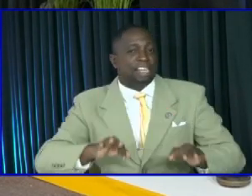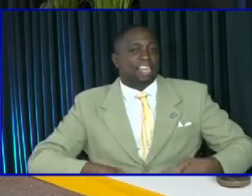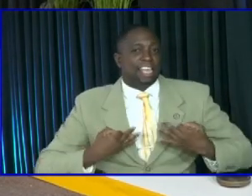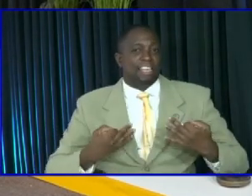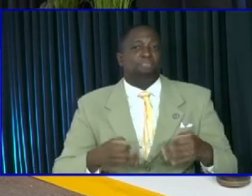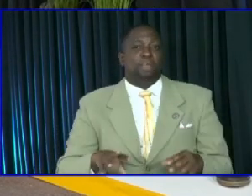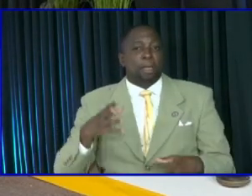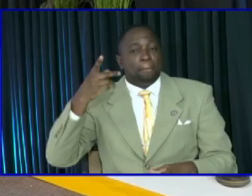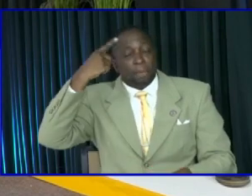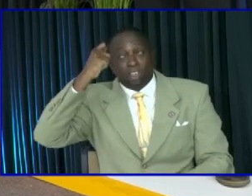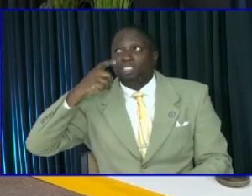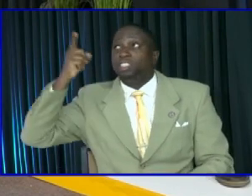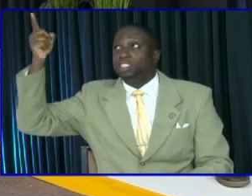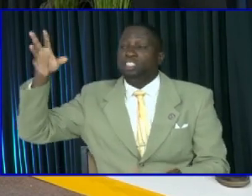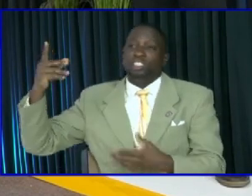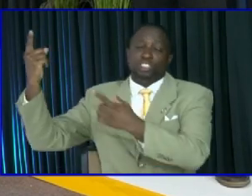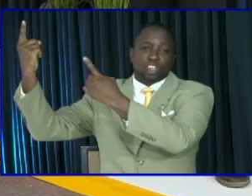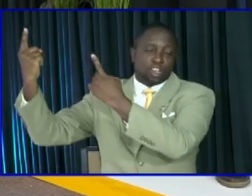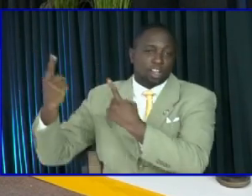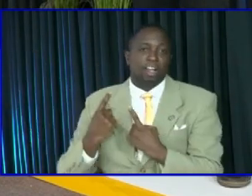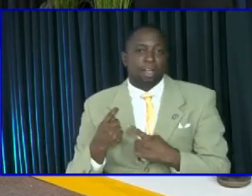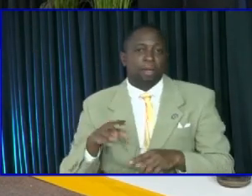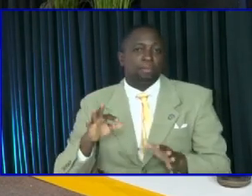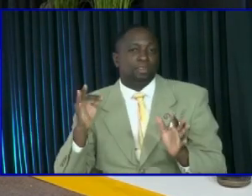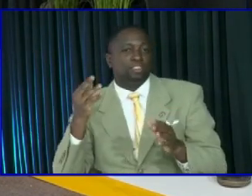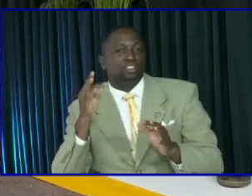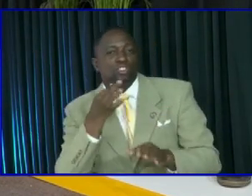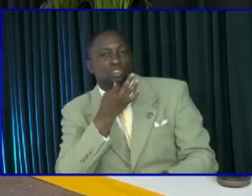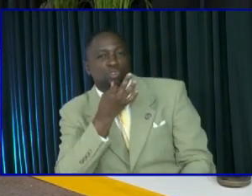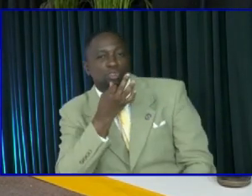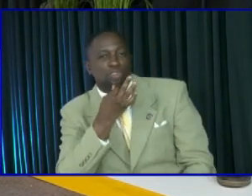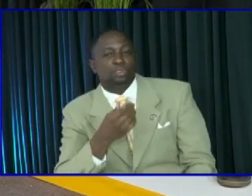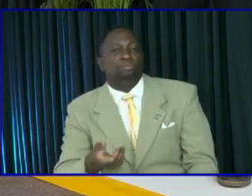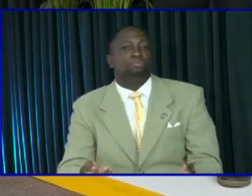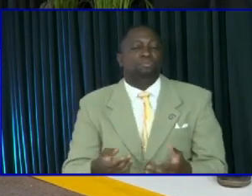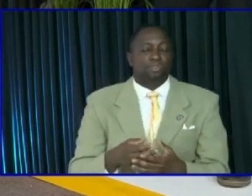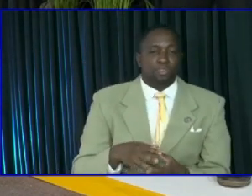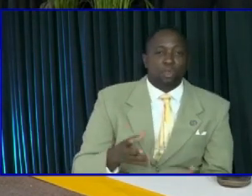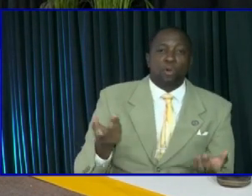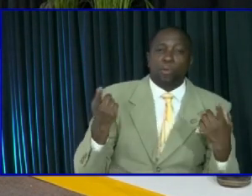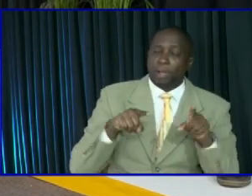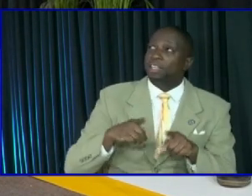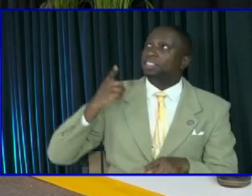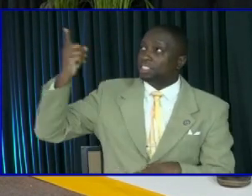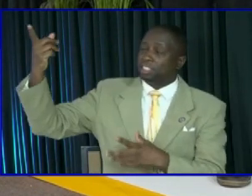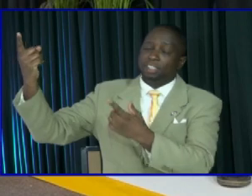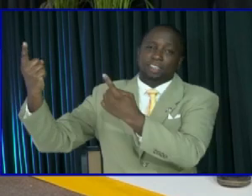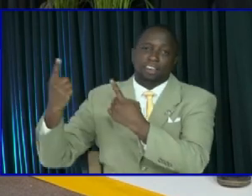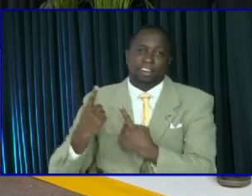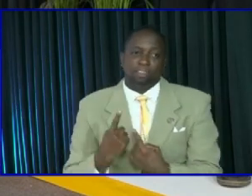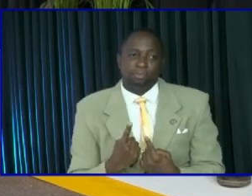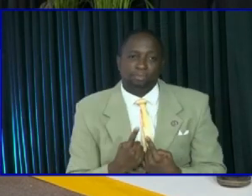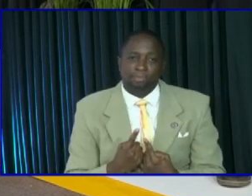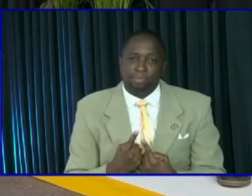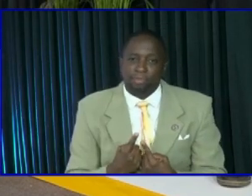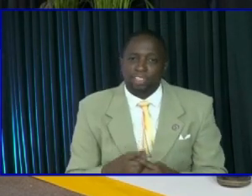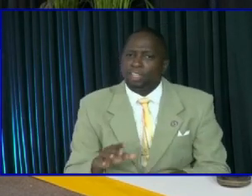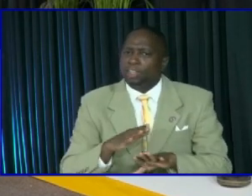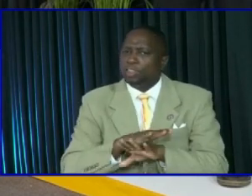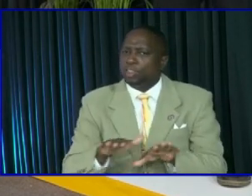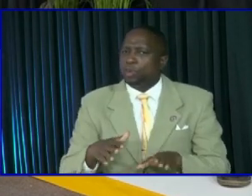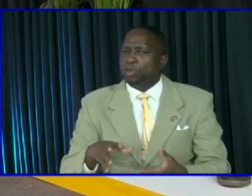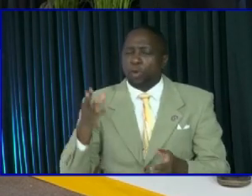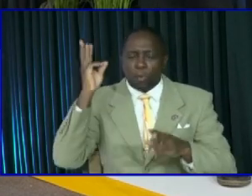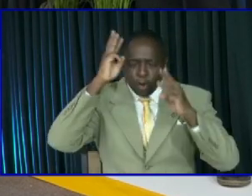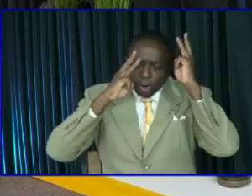coming soon. It's like a Adam bomb when he comes, when he comes. Don't you